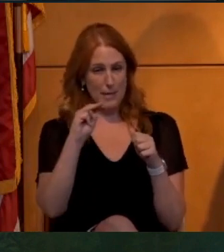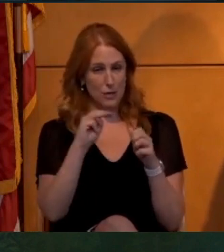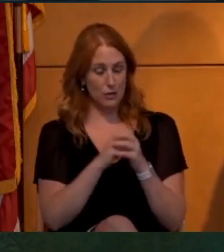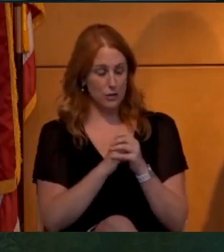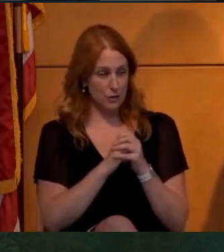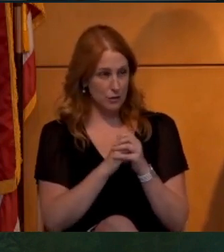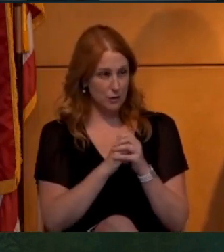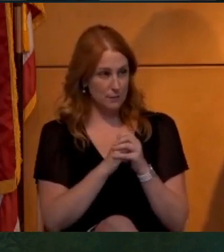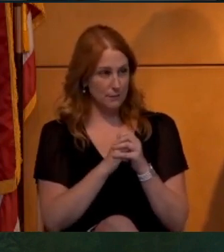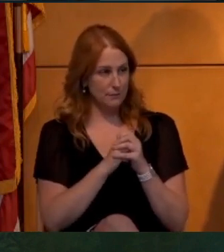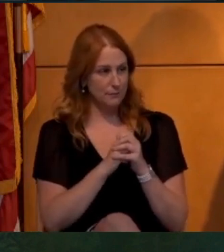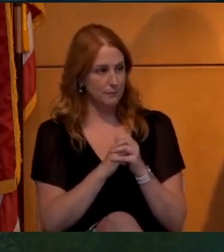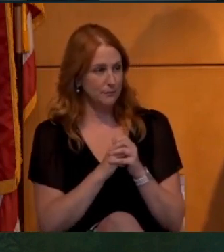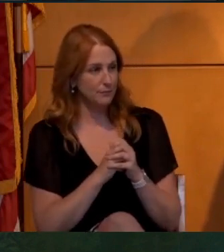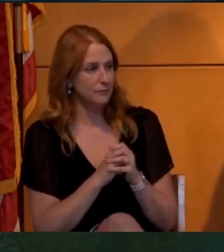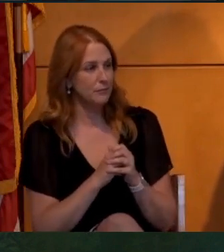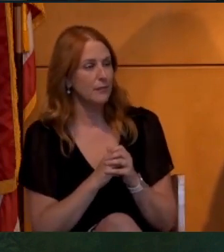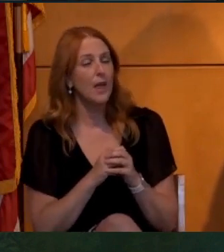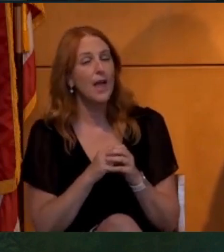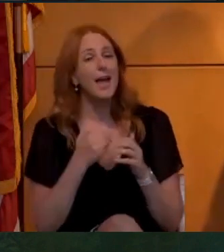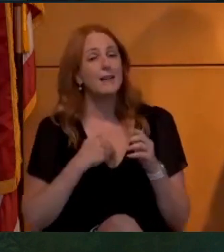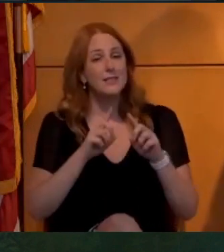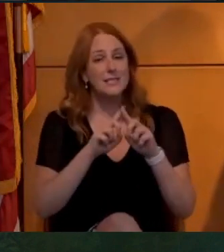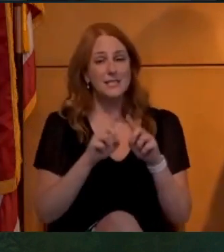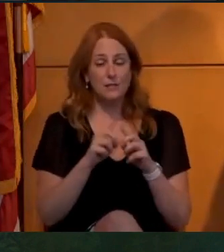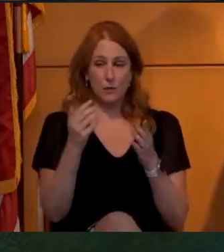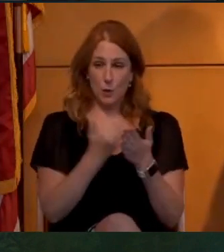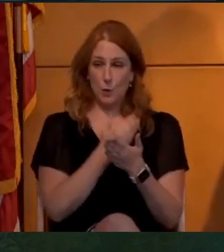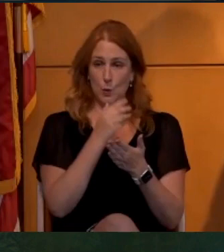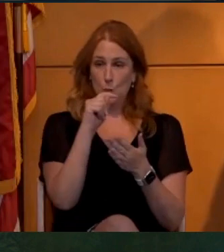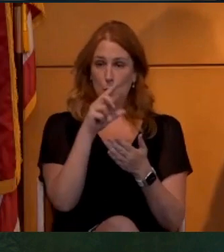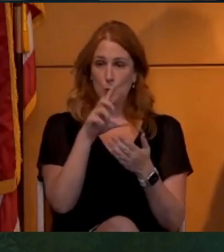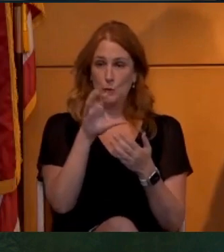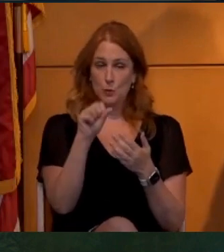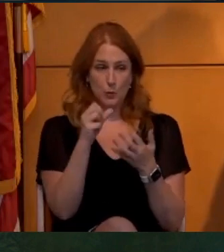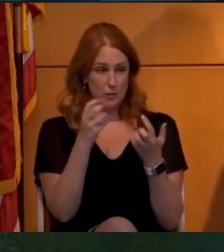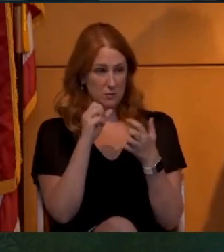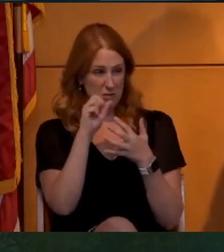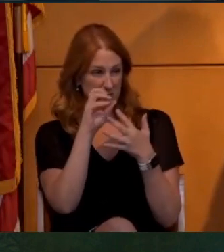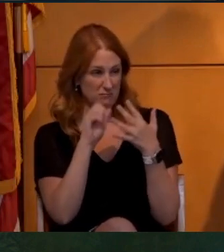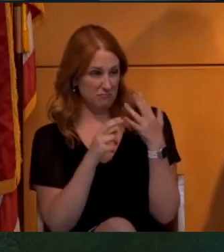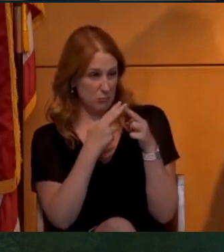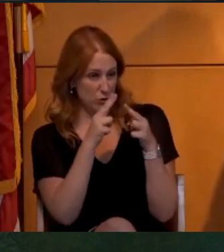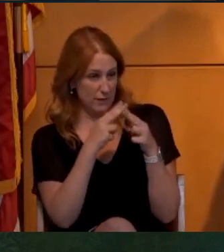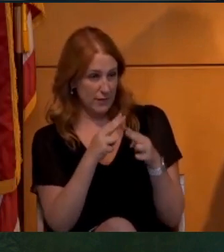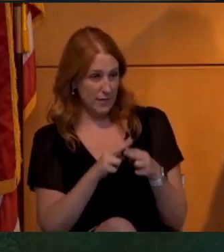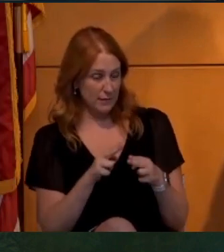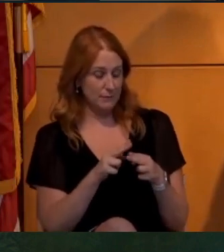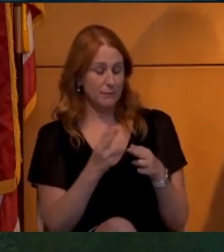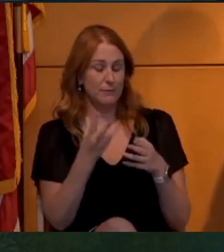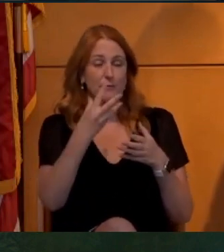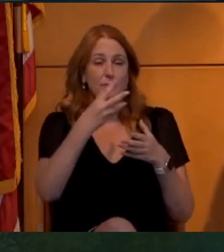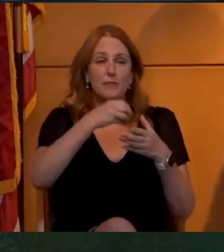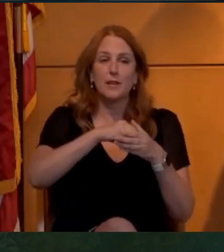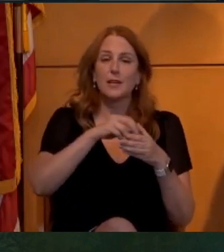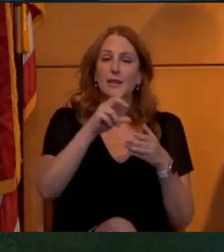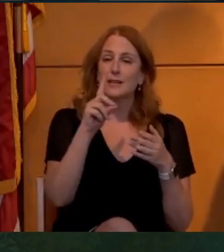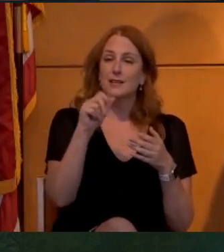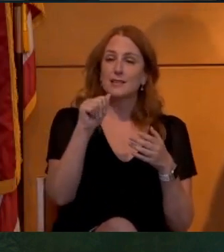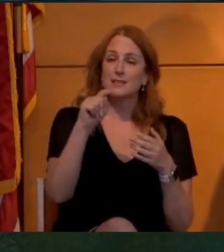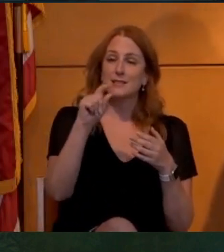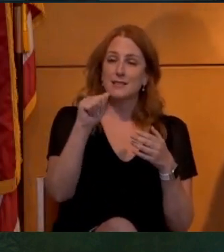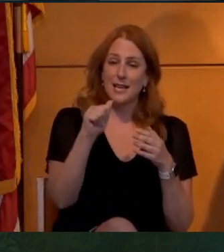And we have a number of new tools that I'd like to highlight very briefly here. These include a data